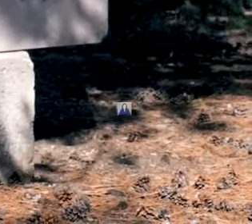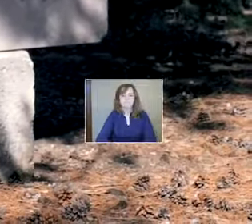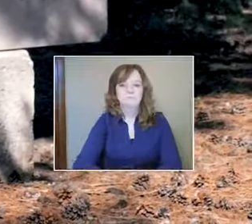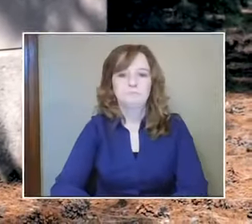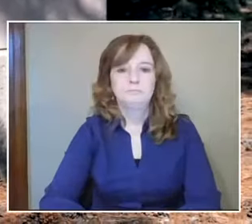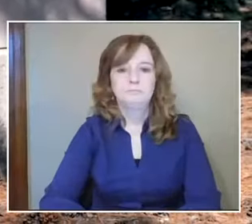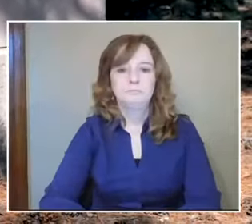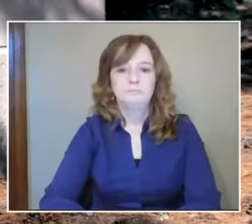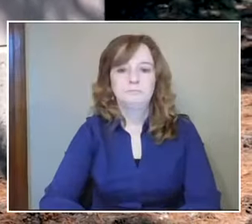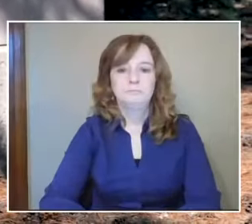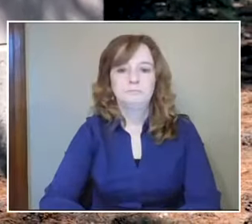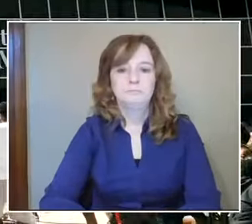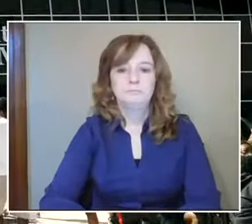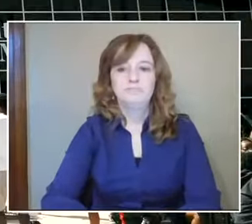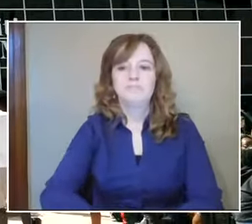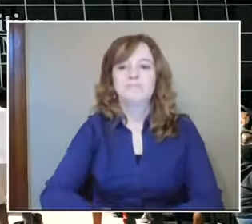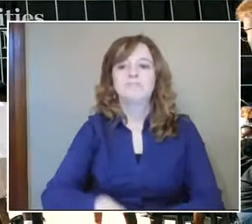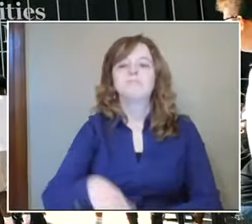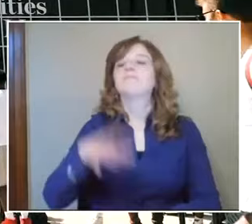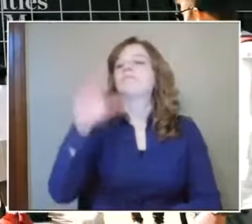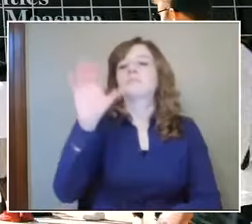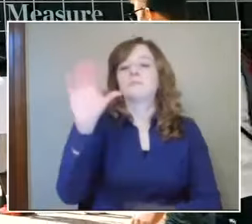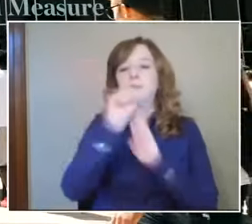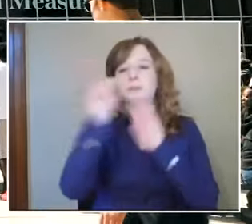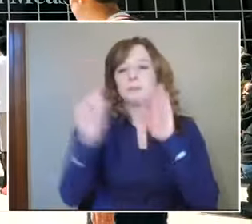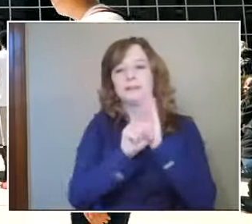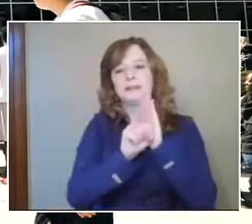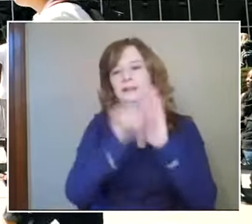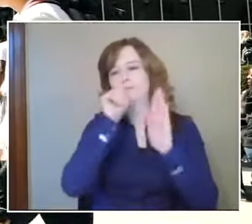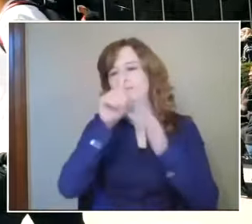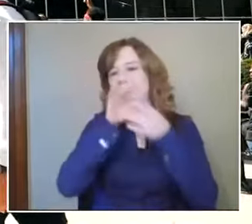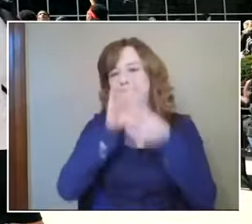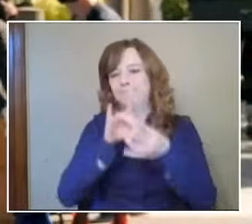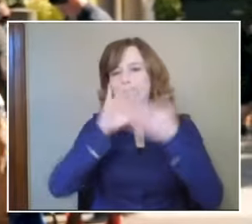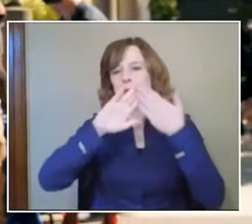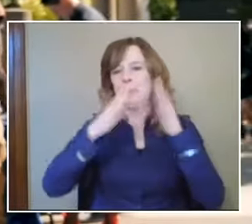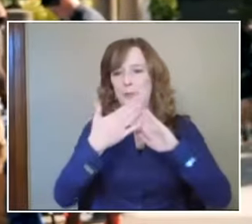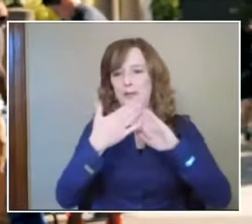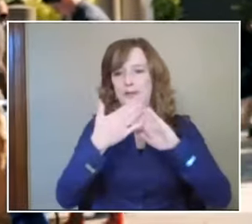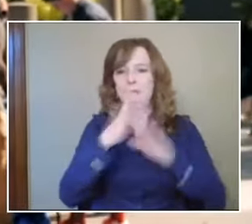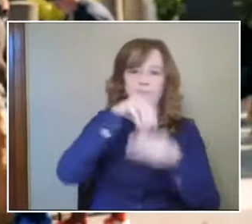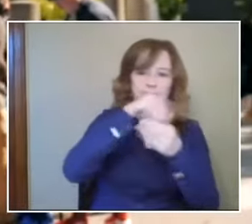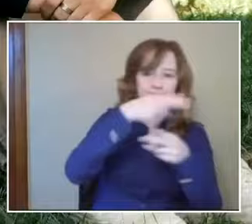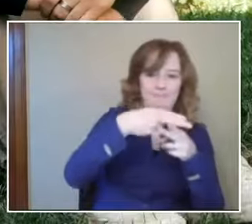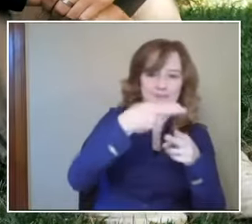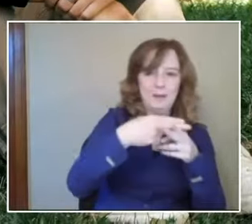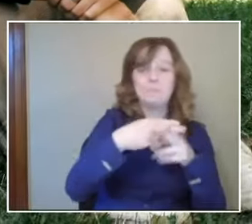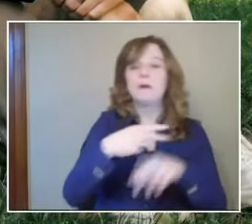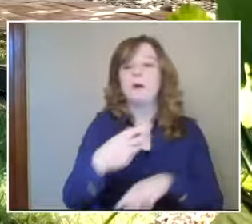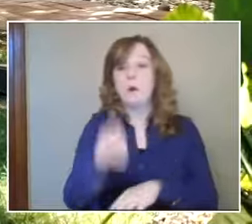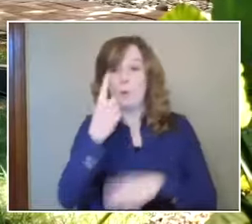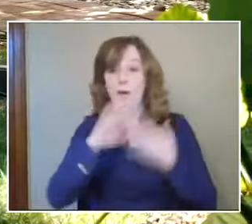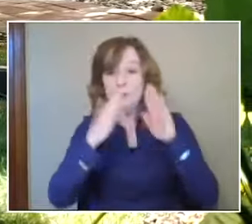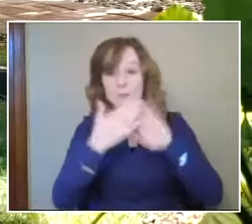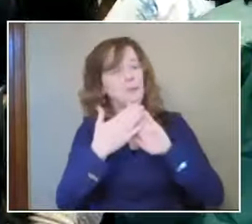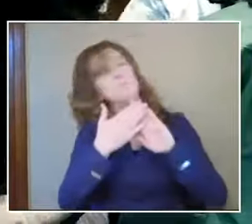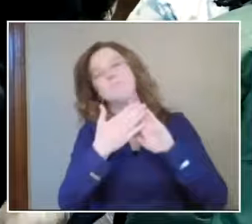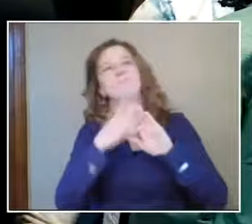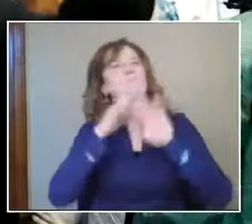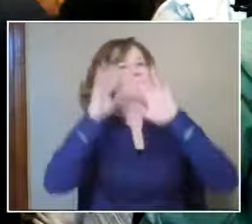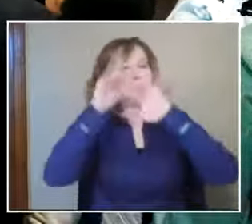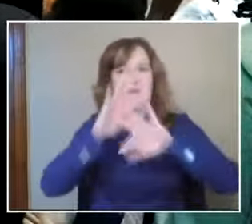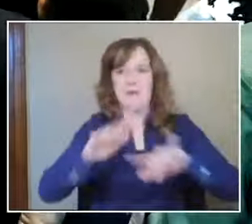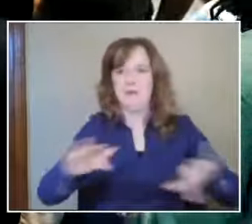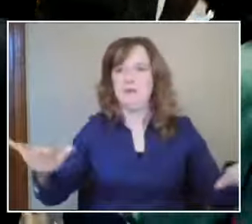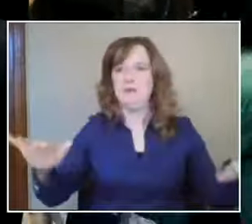Columbus State is all about community. It's in our name. Not just one community, but it's a very diverse community.